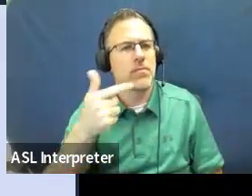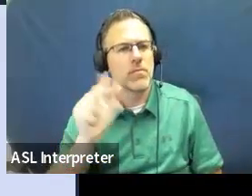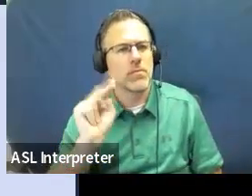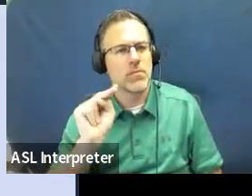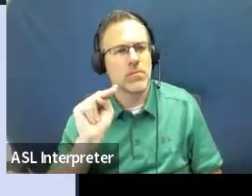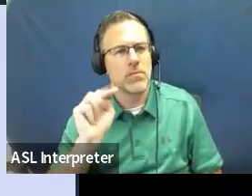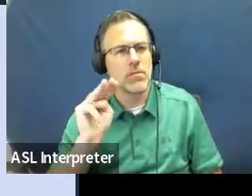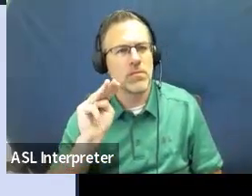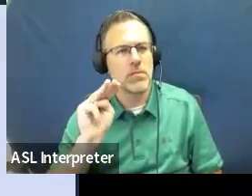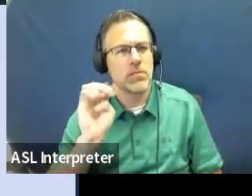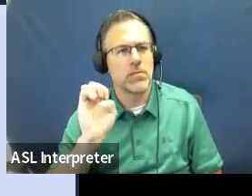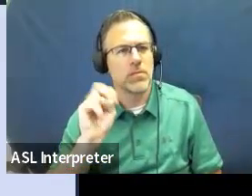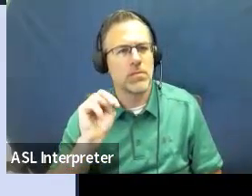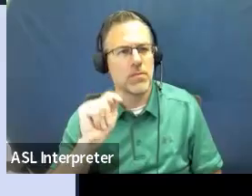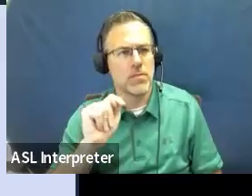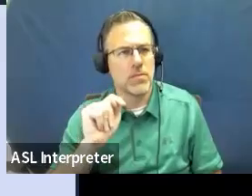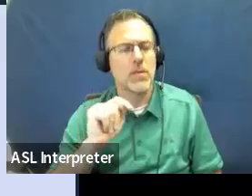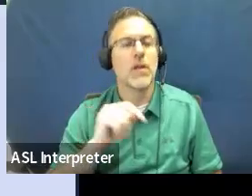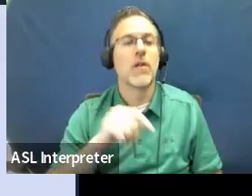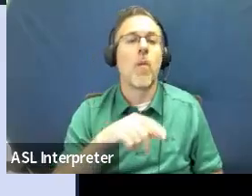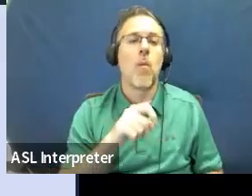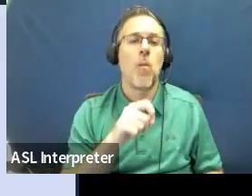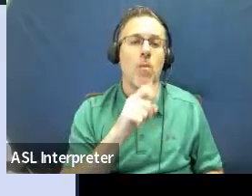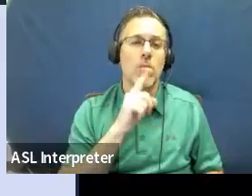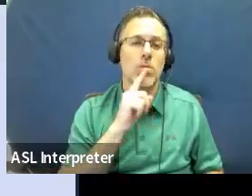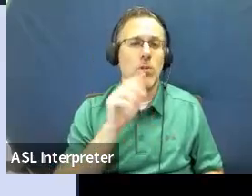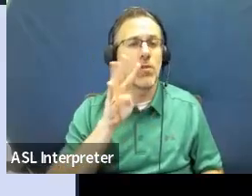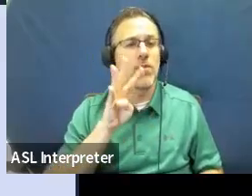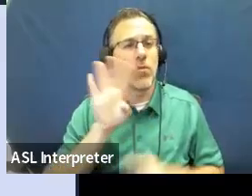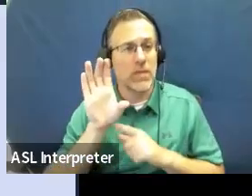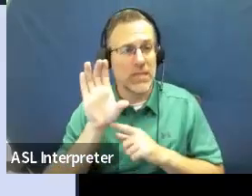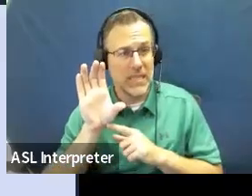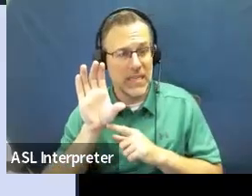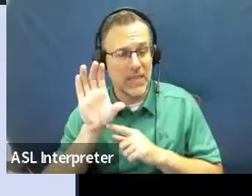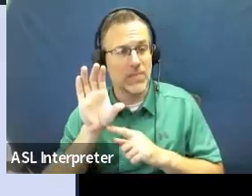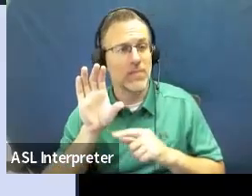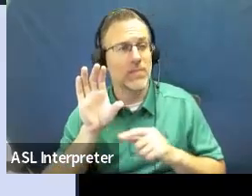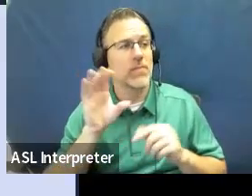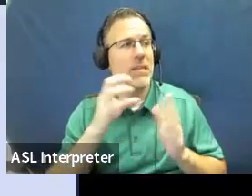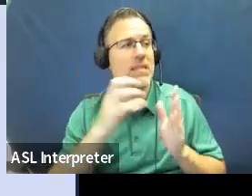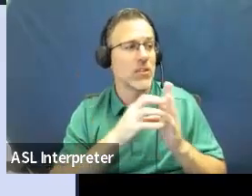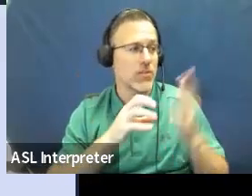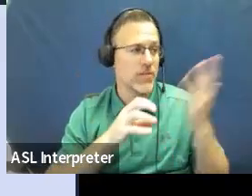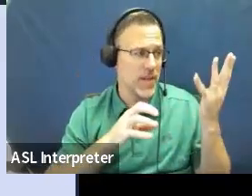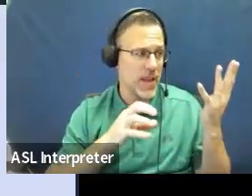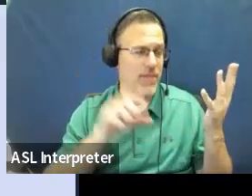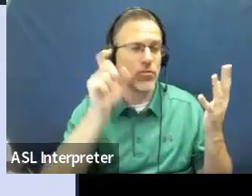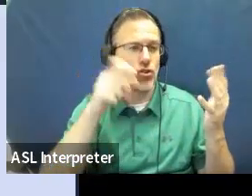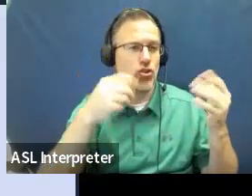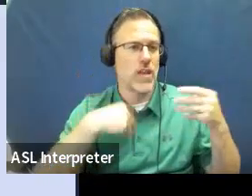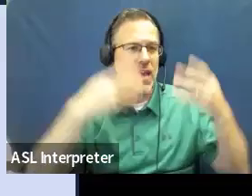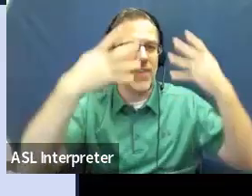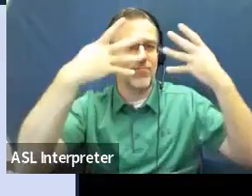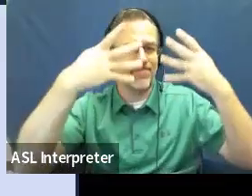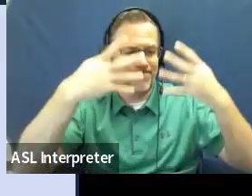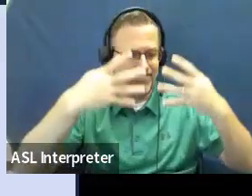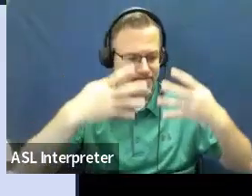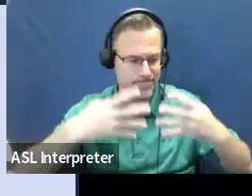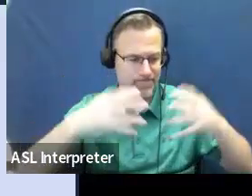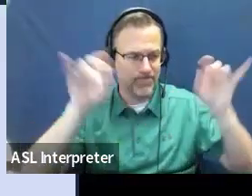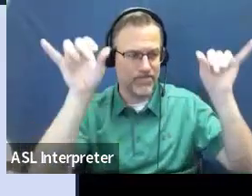are aligned to a goal in section 5. So there are many things that we look for in this section, and this helps